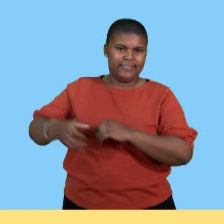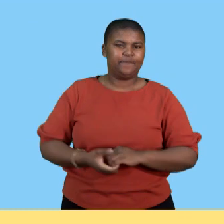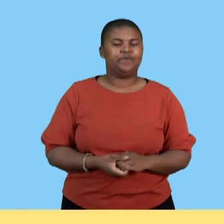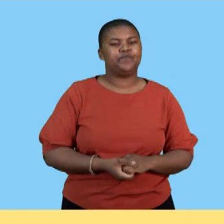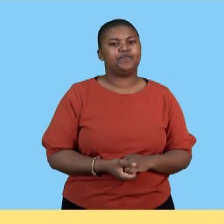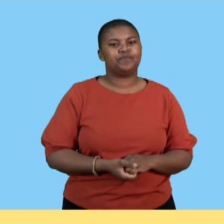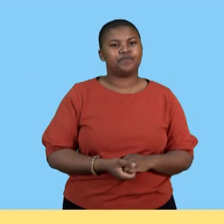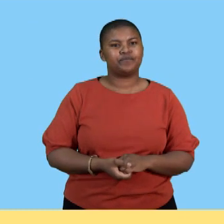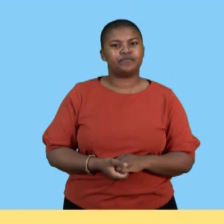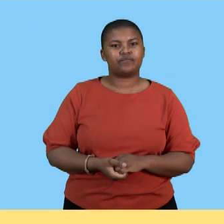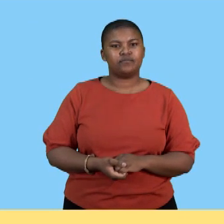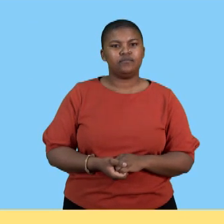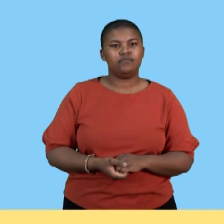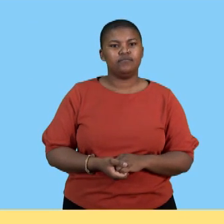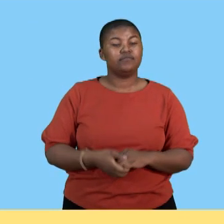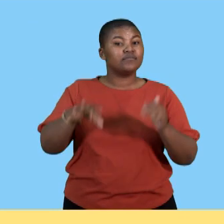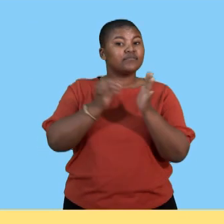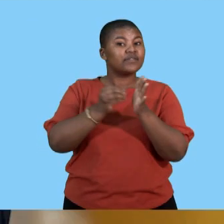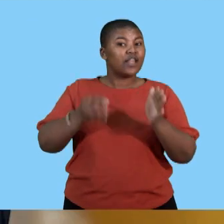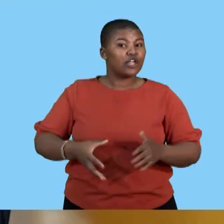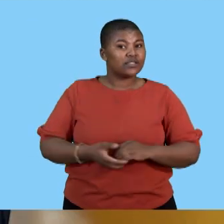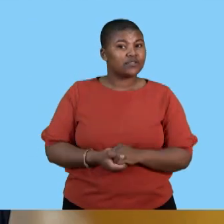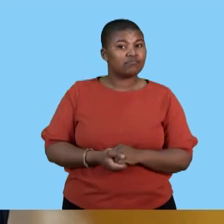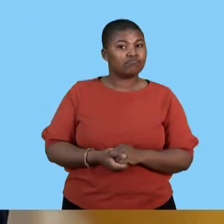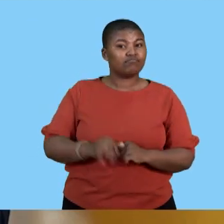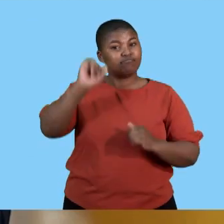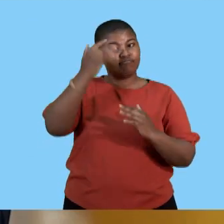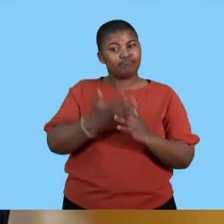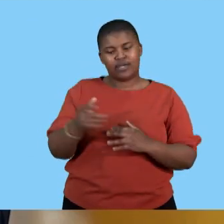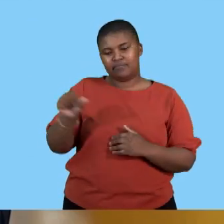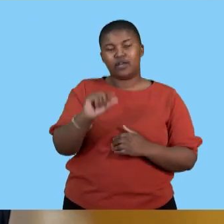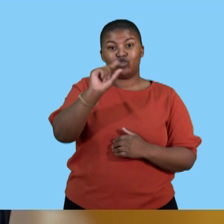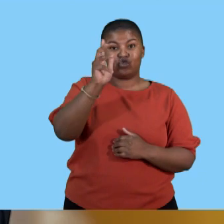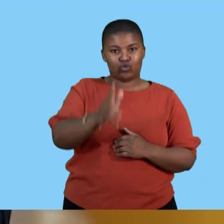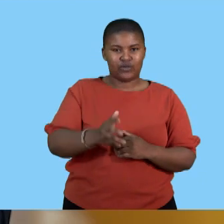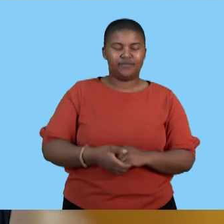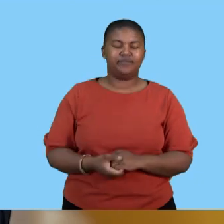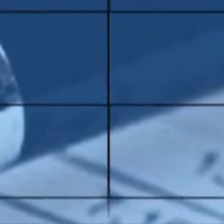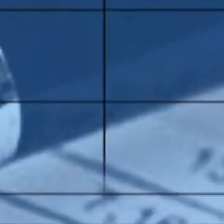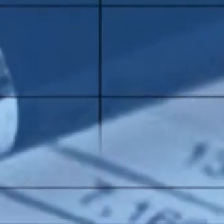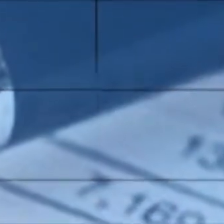3,250. Dear learners, let's go for an ad break, and I'll see you shortly.